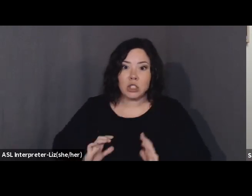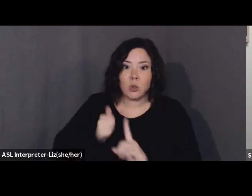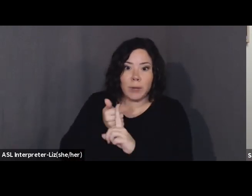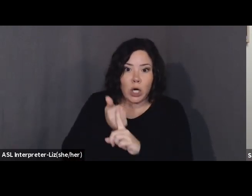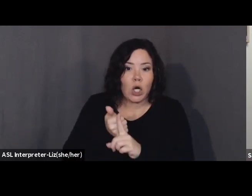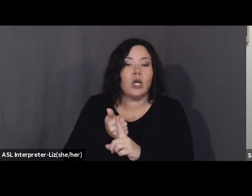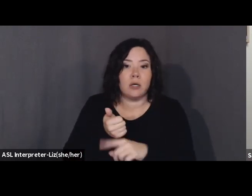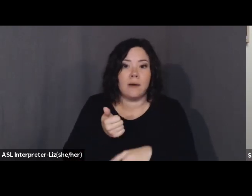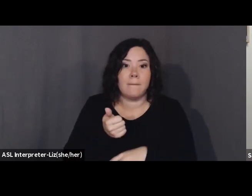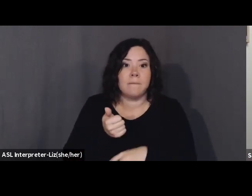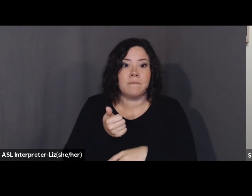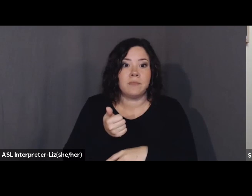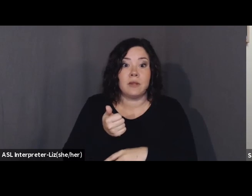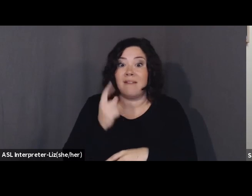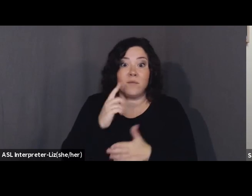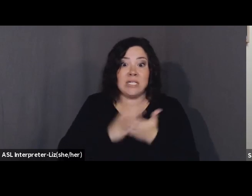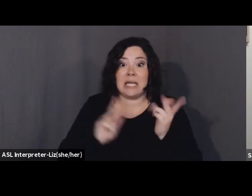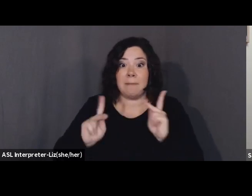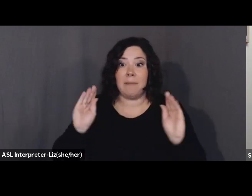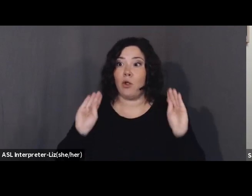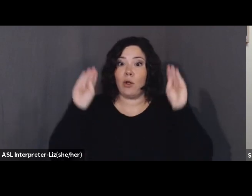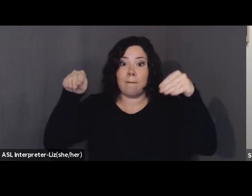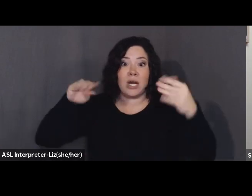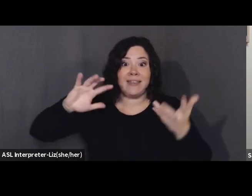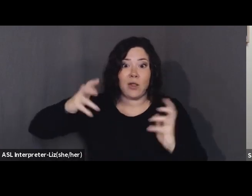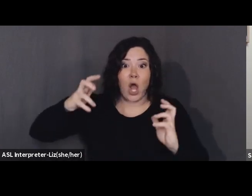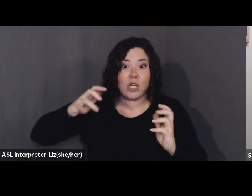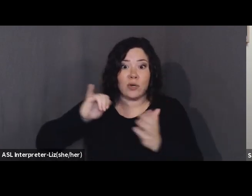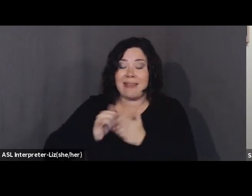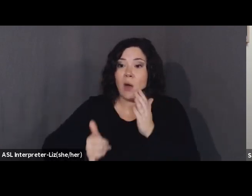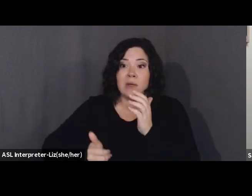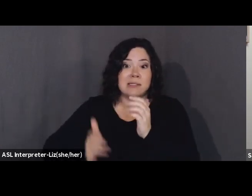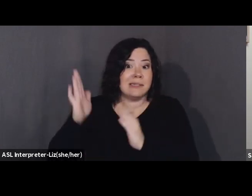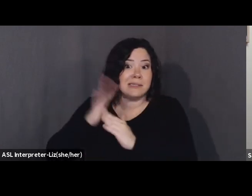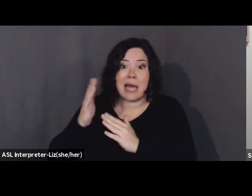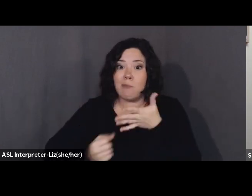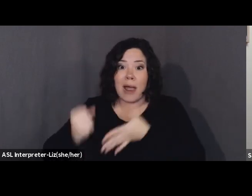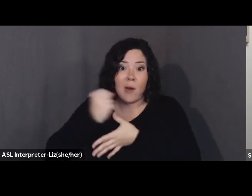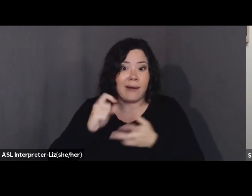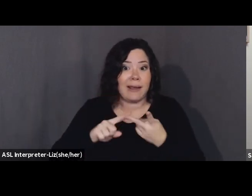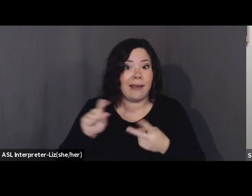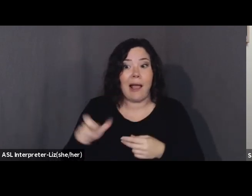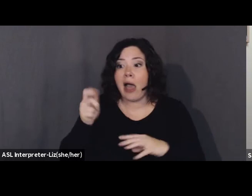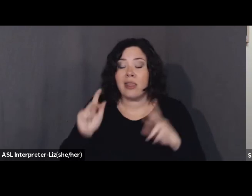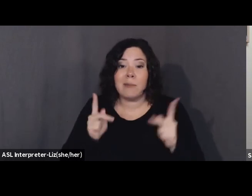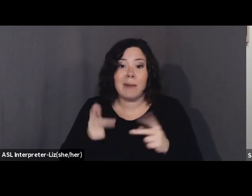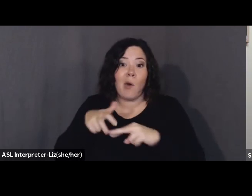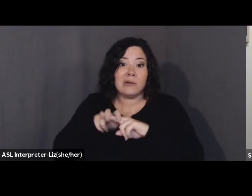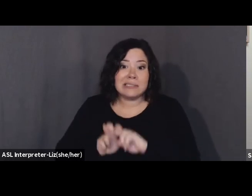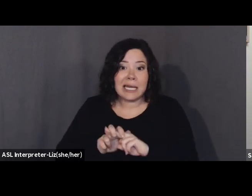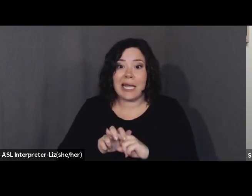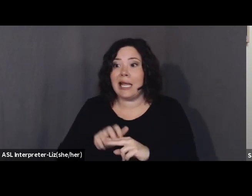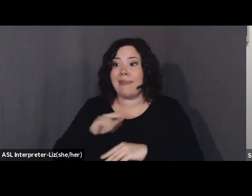For some folks, being able to hang up their laundry was the top priority. For others, it was being able to sit at their kitchen table or chop food or sit on their